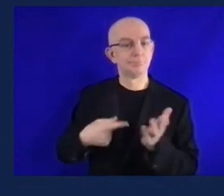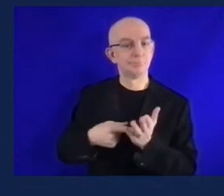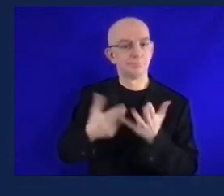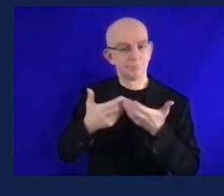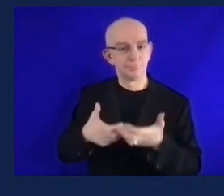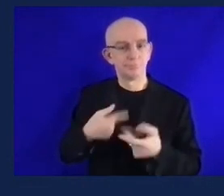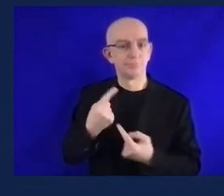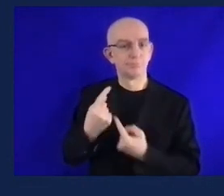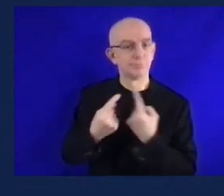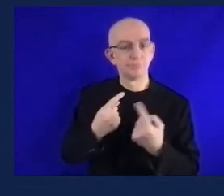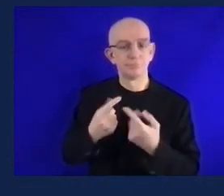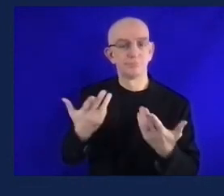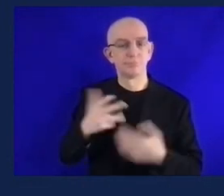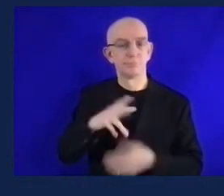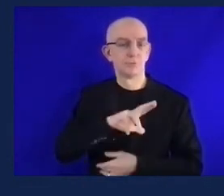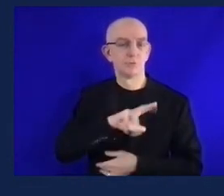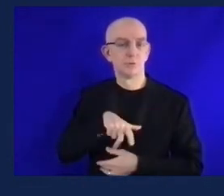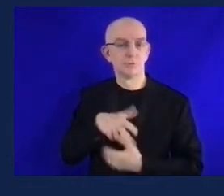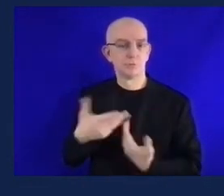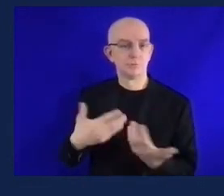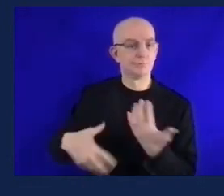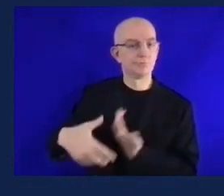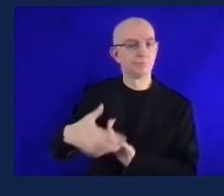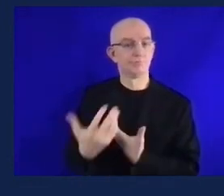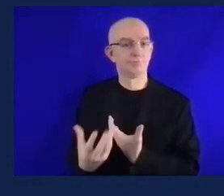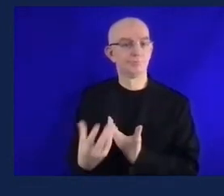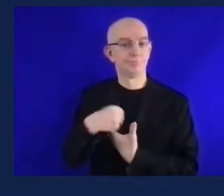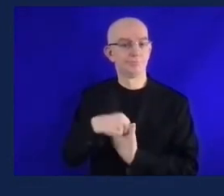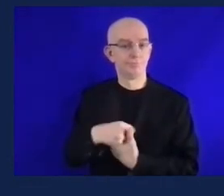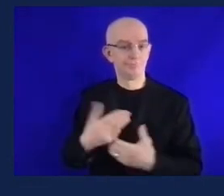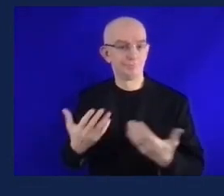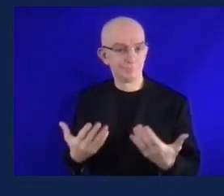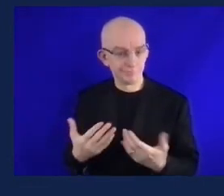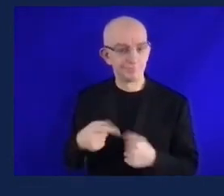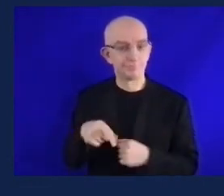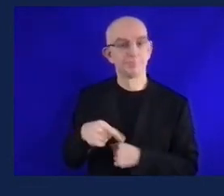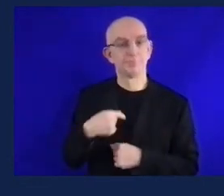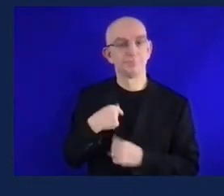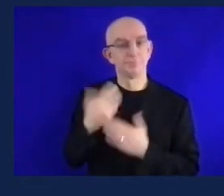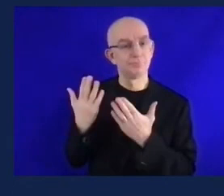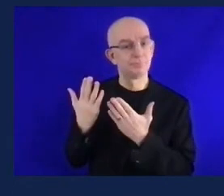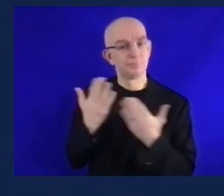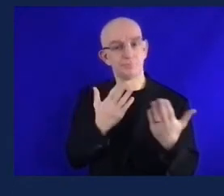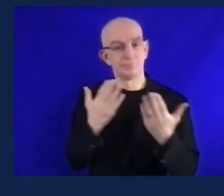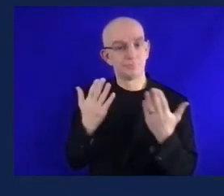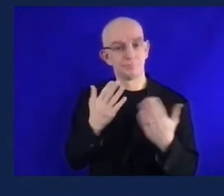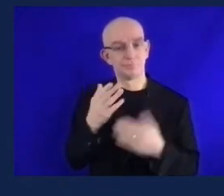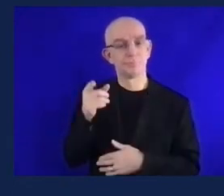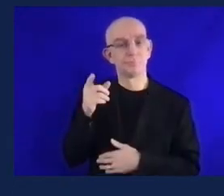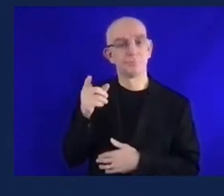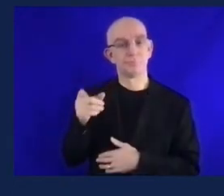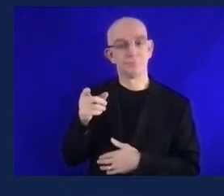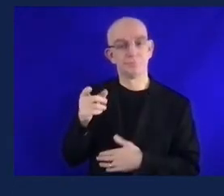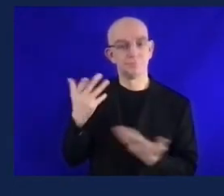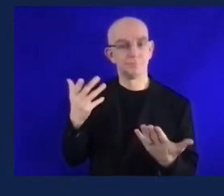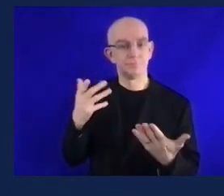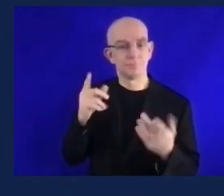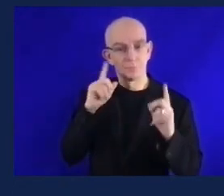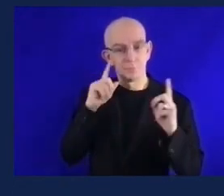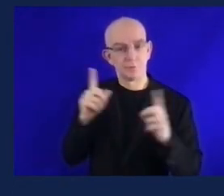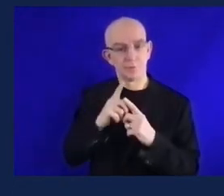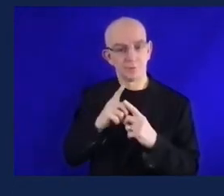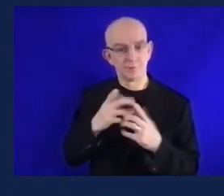As a previous professional football player, for me, the fans have always been a very important part of the team and the